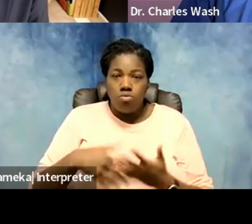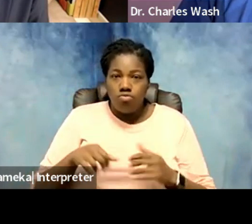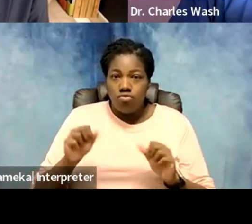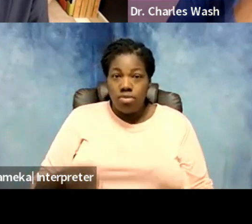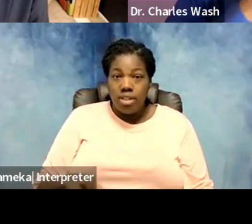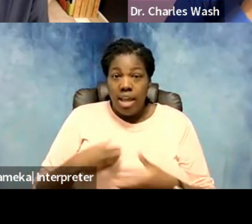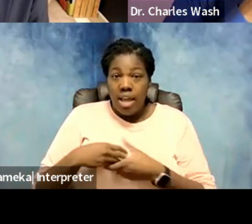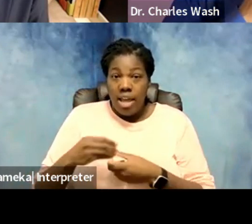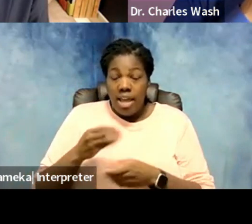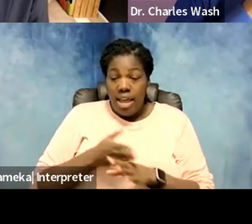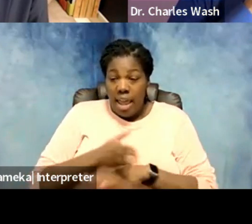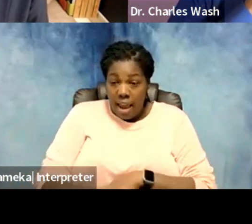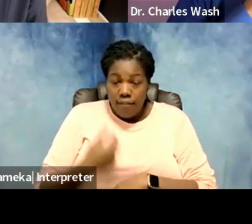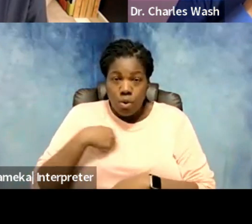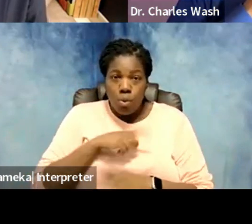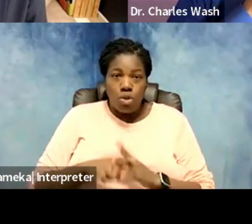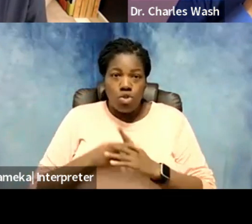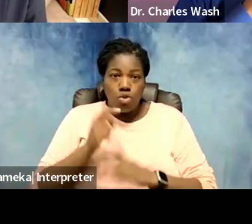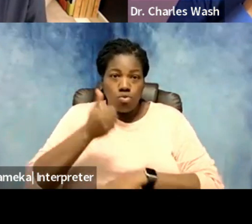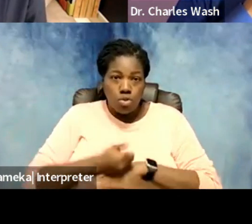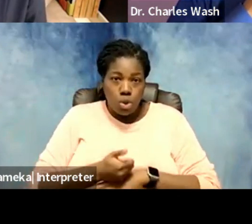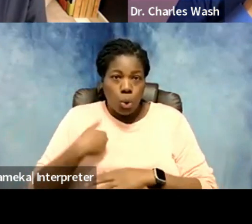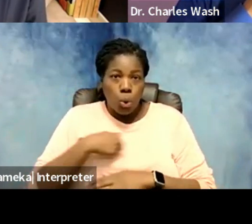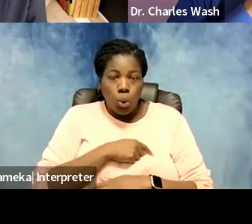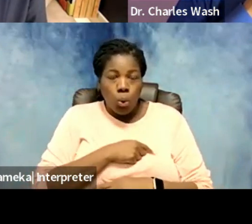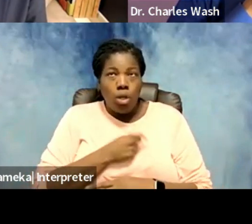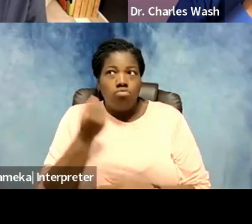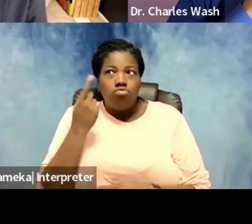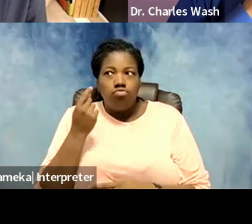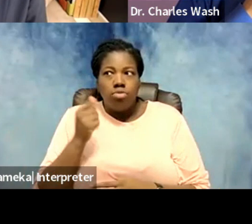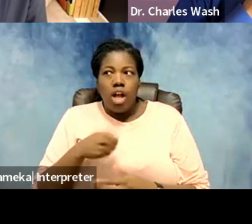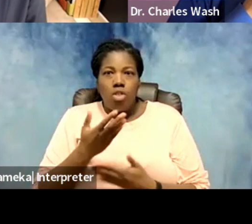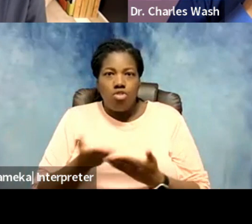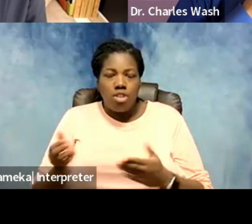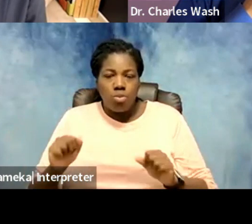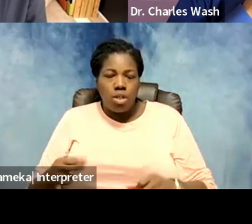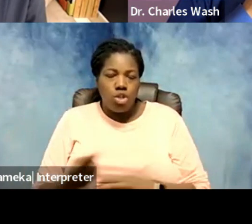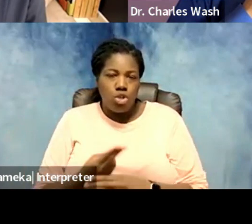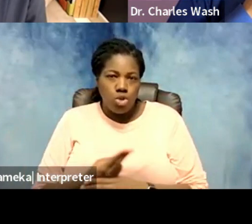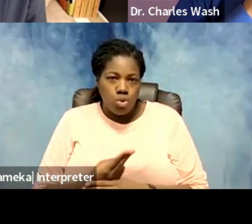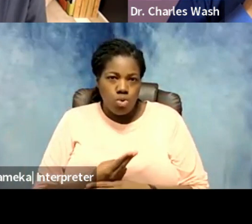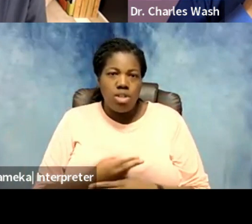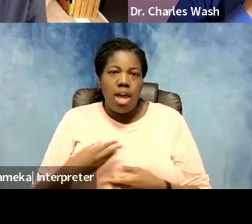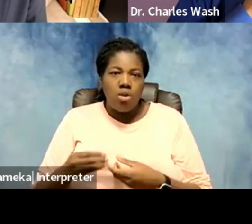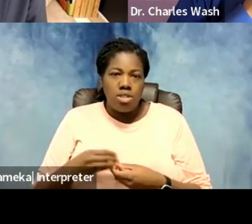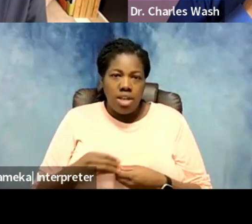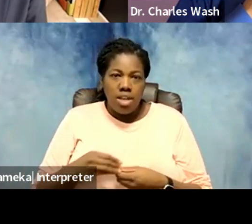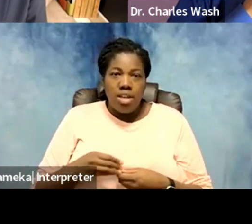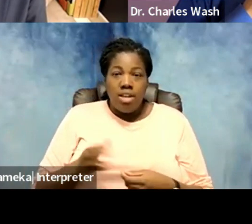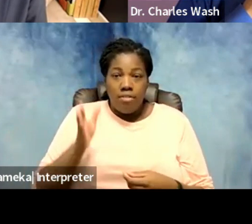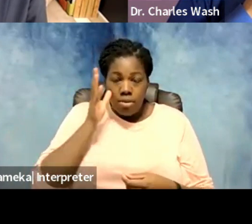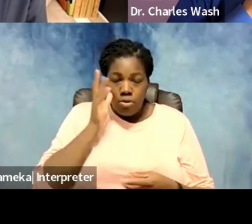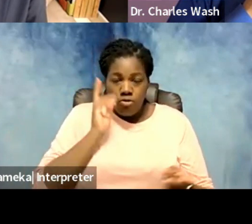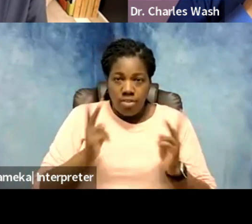And outside, after we started implementing in there, we realized there were so many other aspects we could use them for outside of just the parent-child visits.